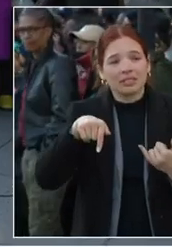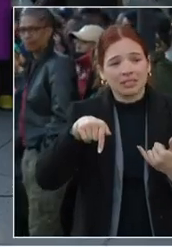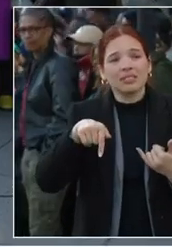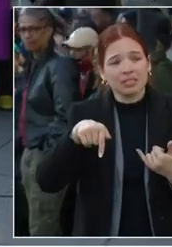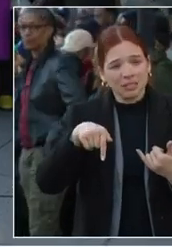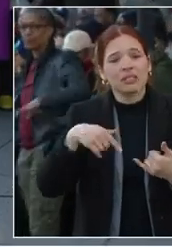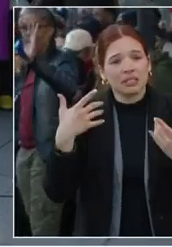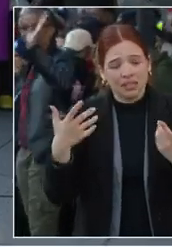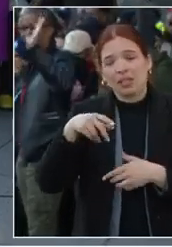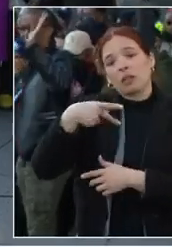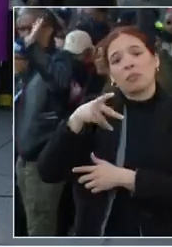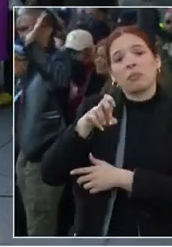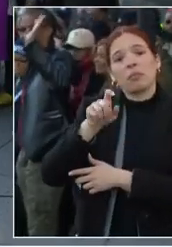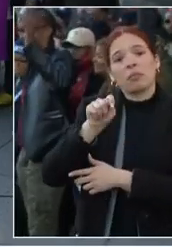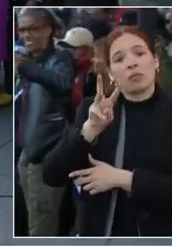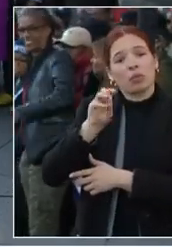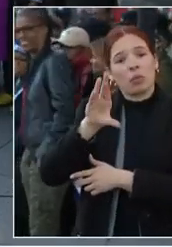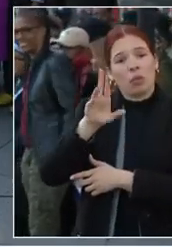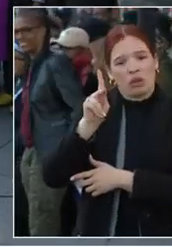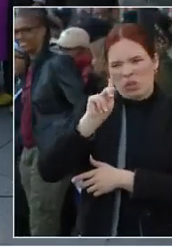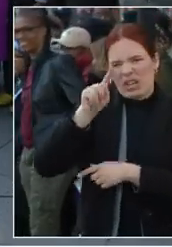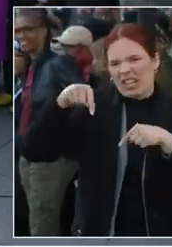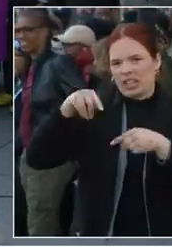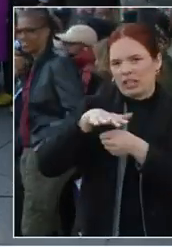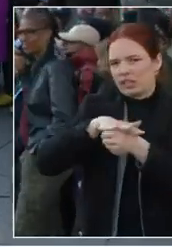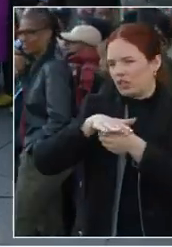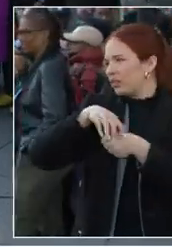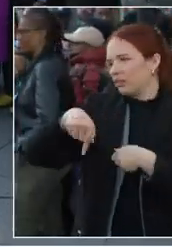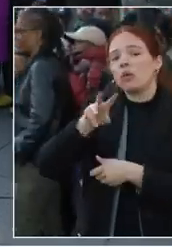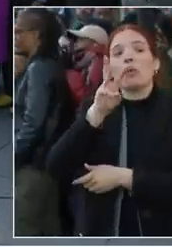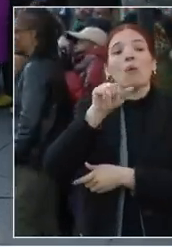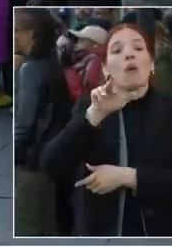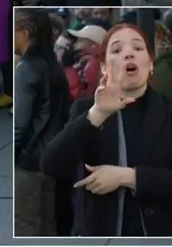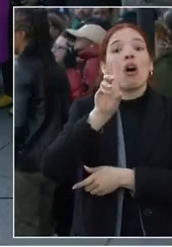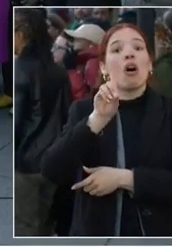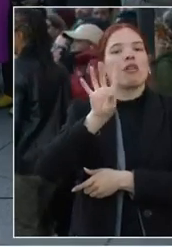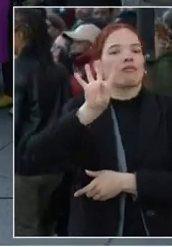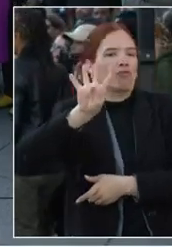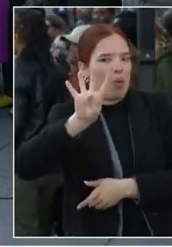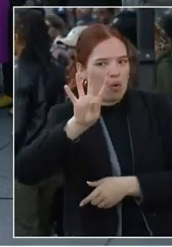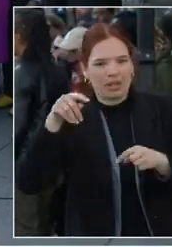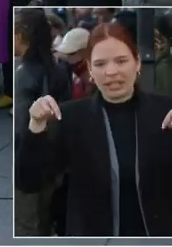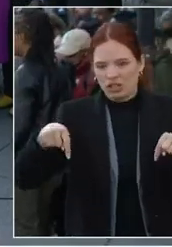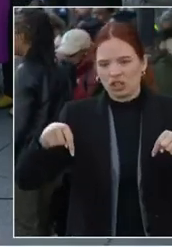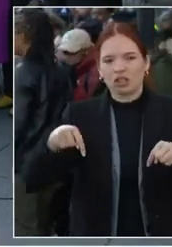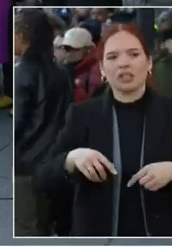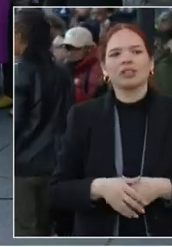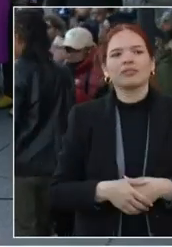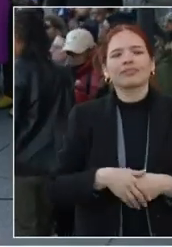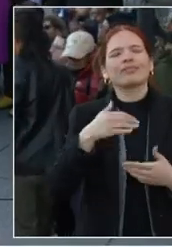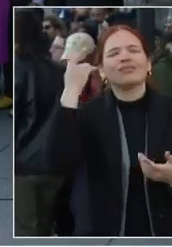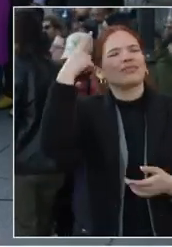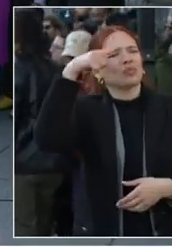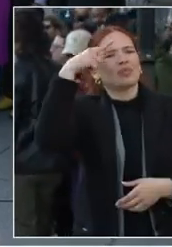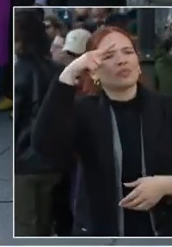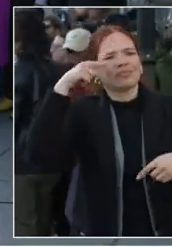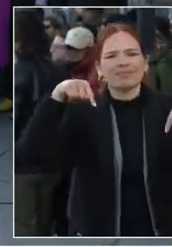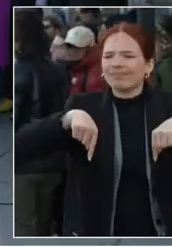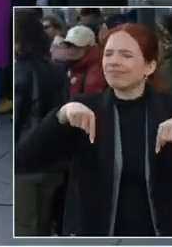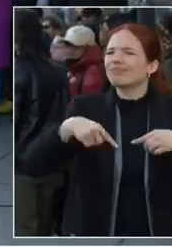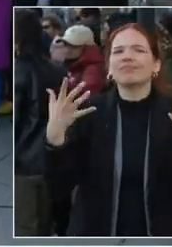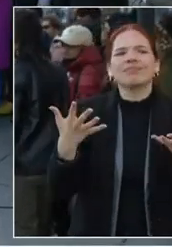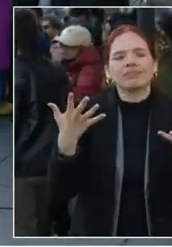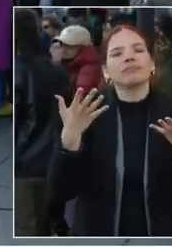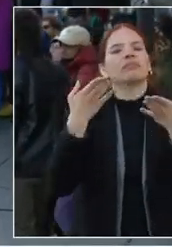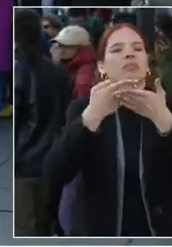beautiful Ward 4, and we are here to talk about public safety in our neighborhoods.